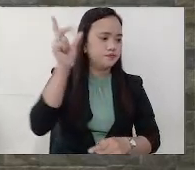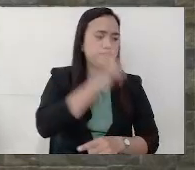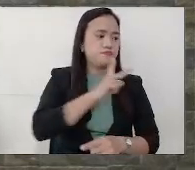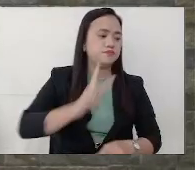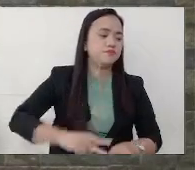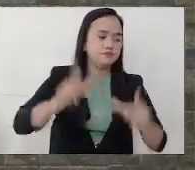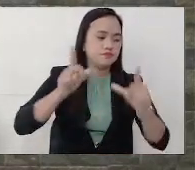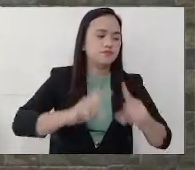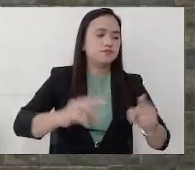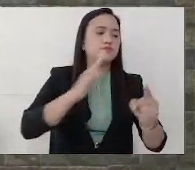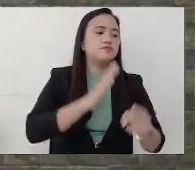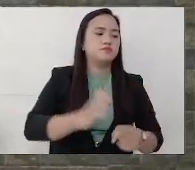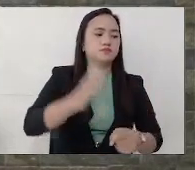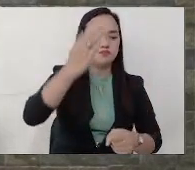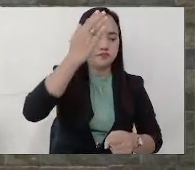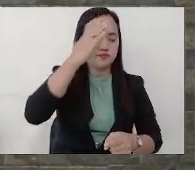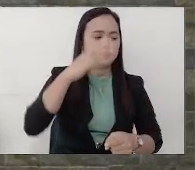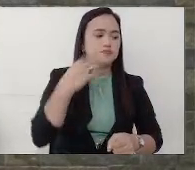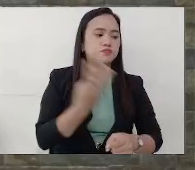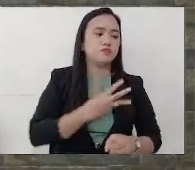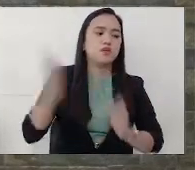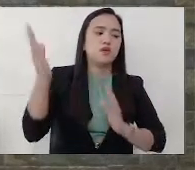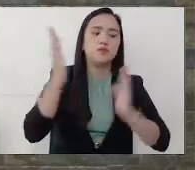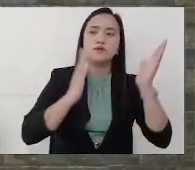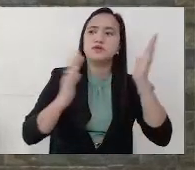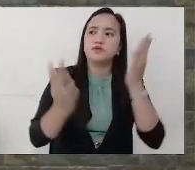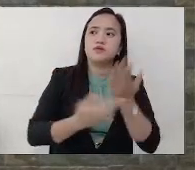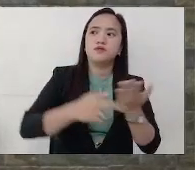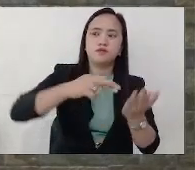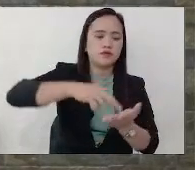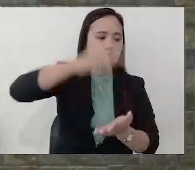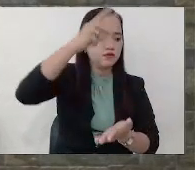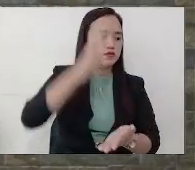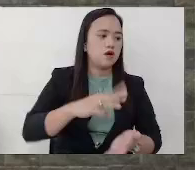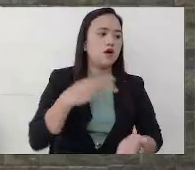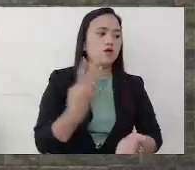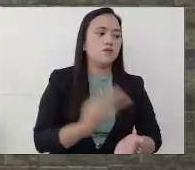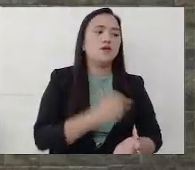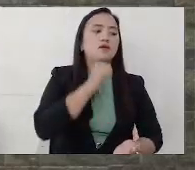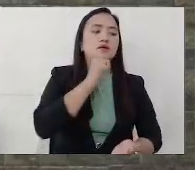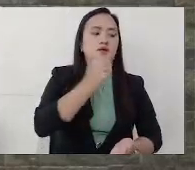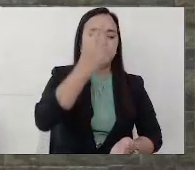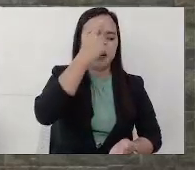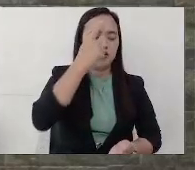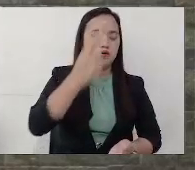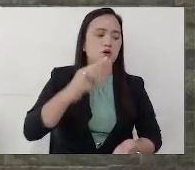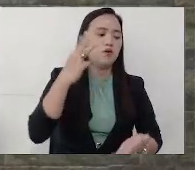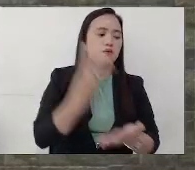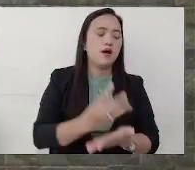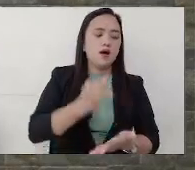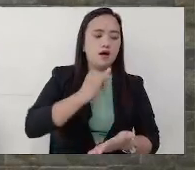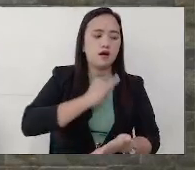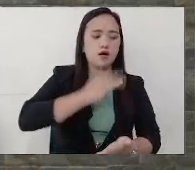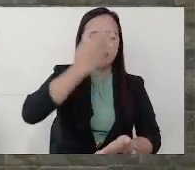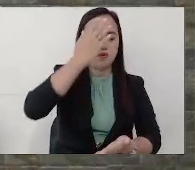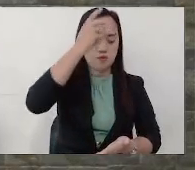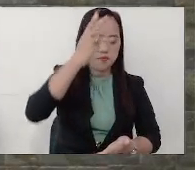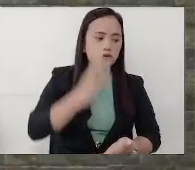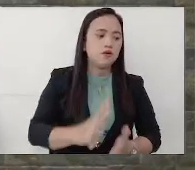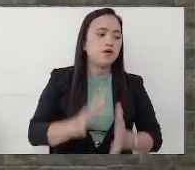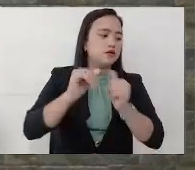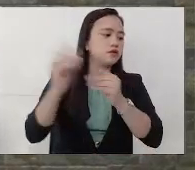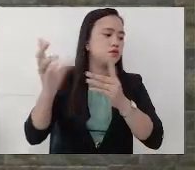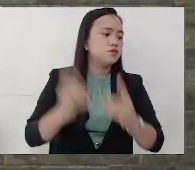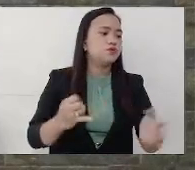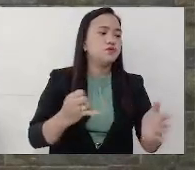said, listen king, let it be known, we serve a risen God, we're not alone. Well, I know